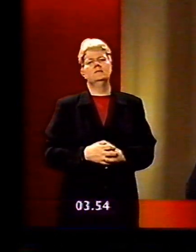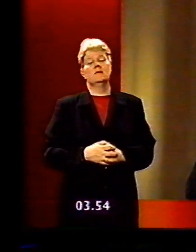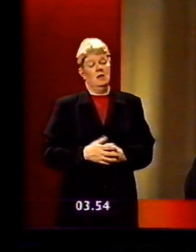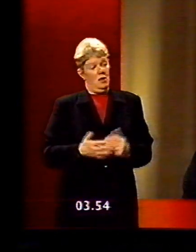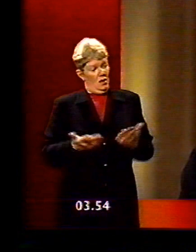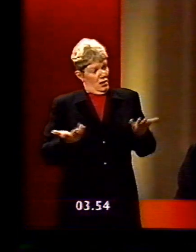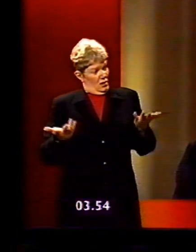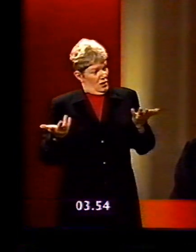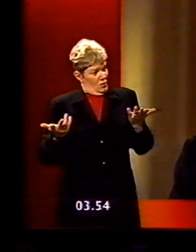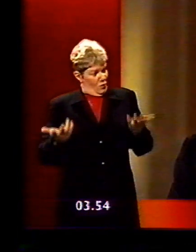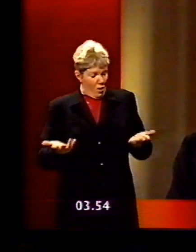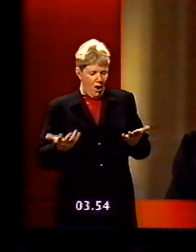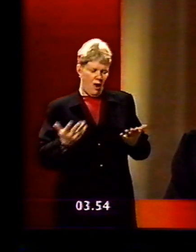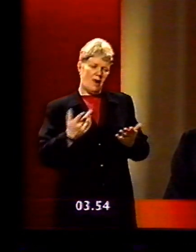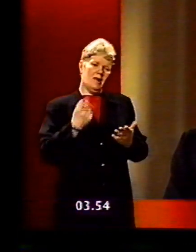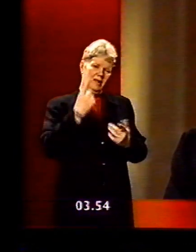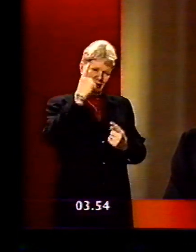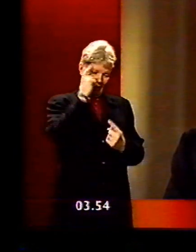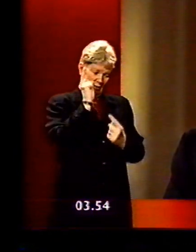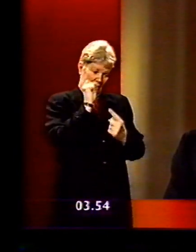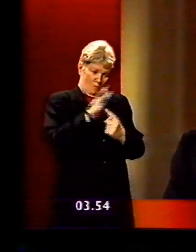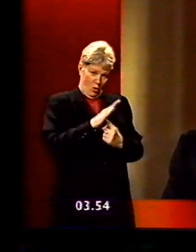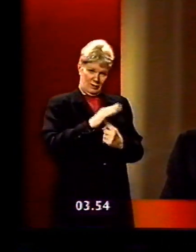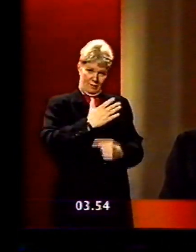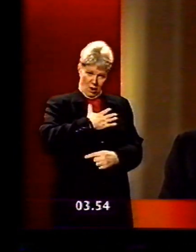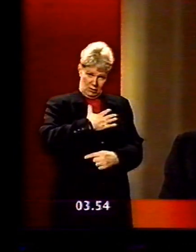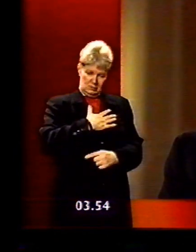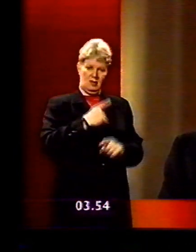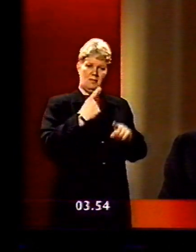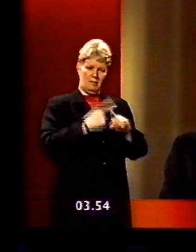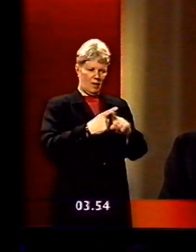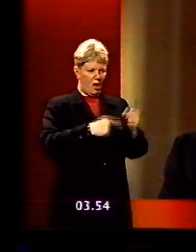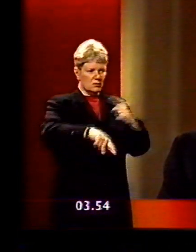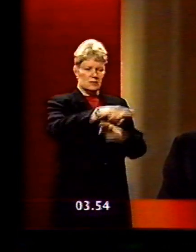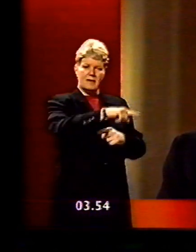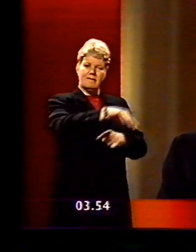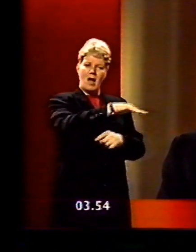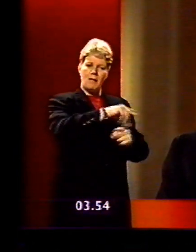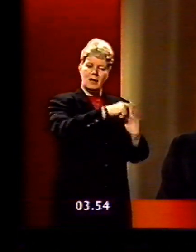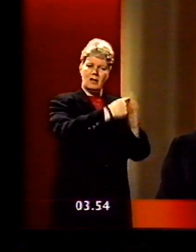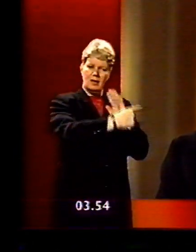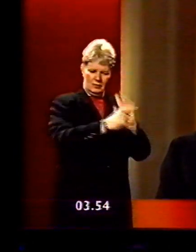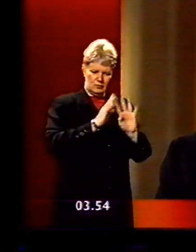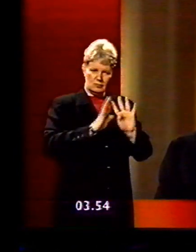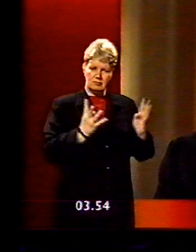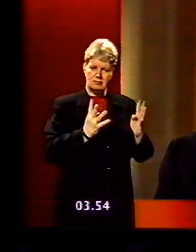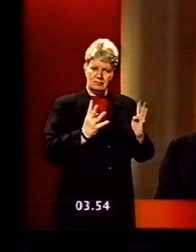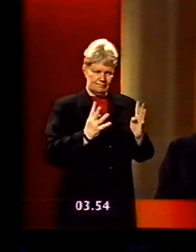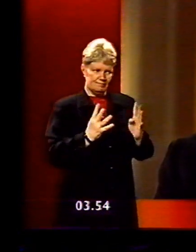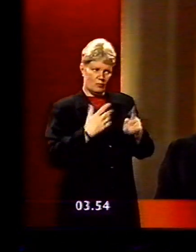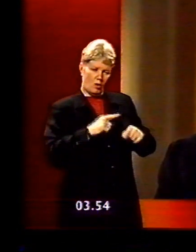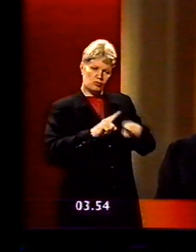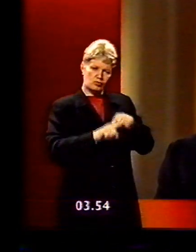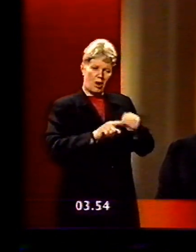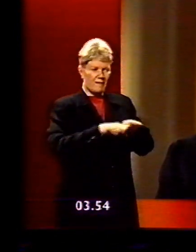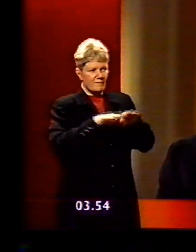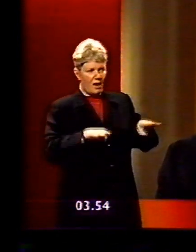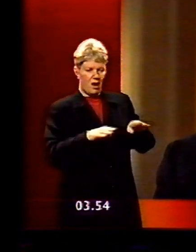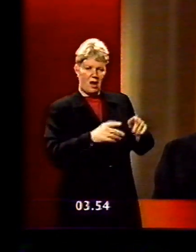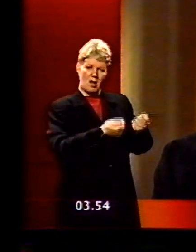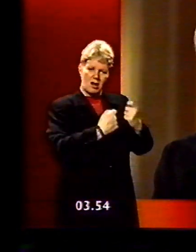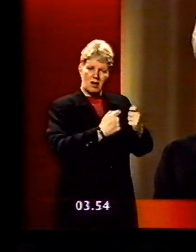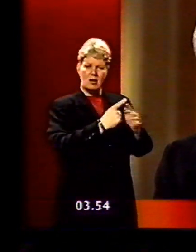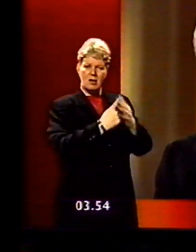Well, I think it's very important not only to us, but to all the families. I think that, especially in our case, we have